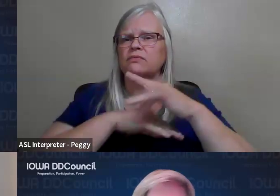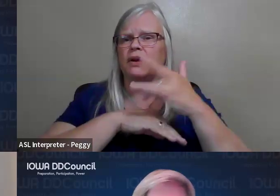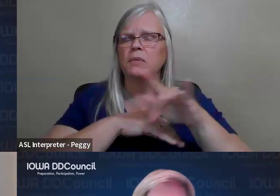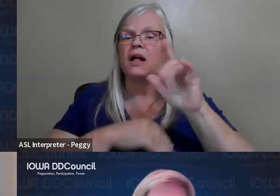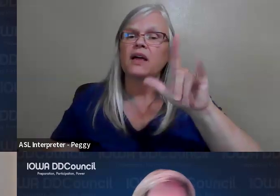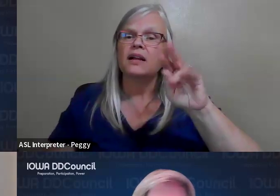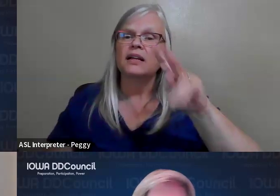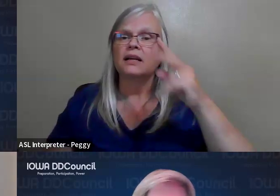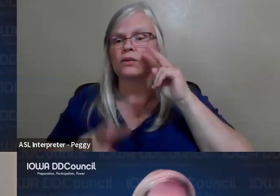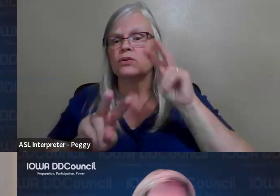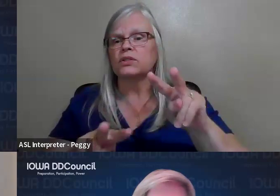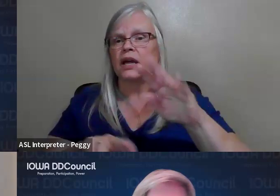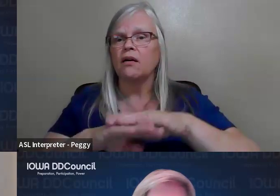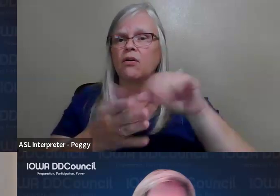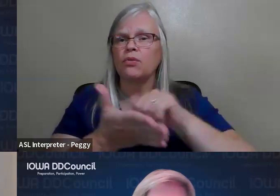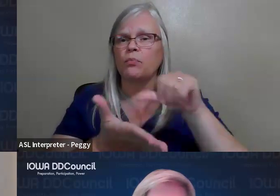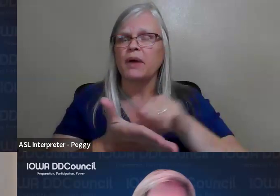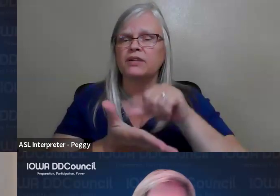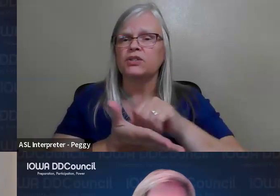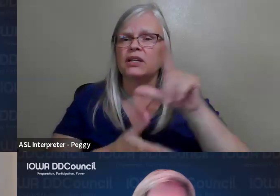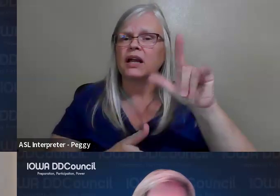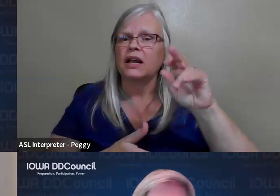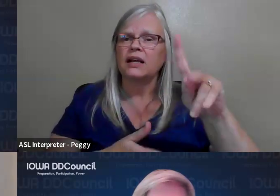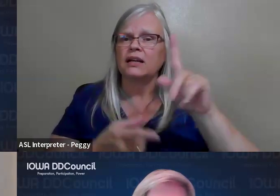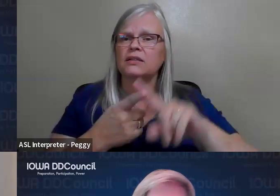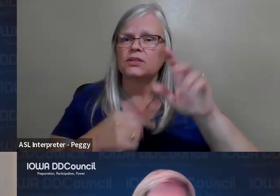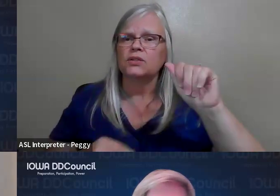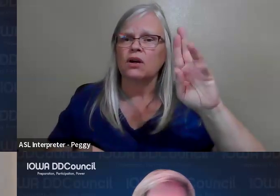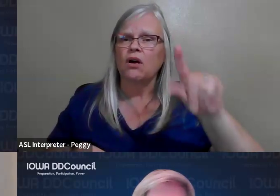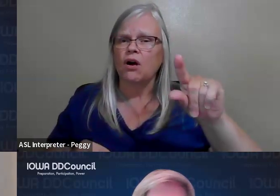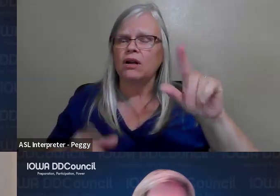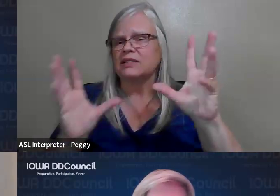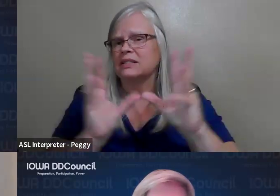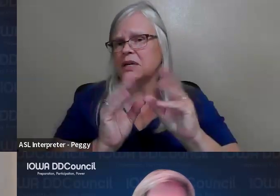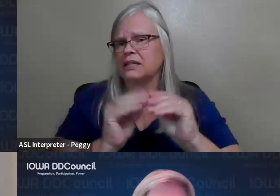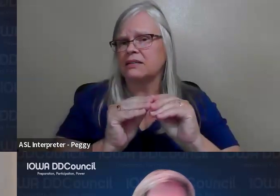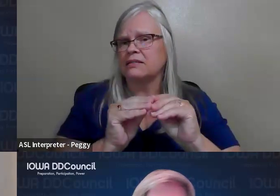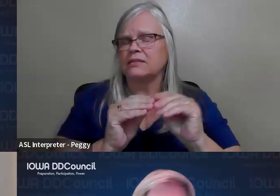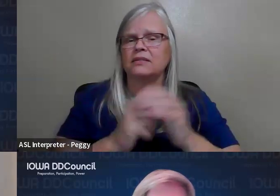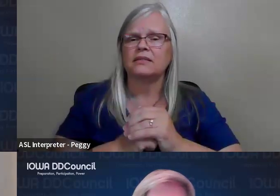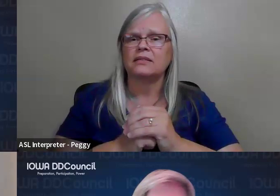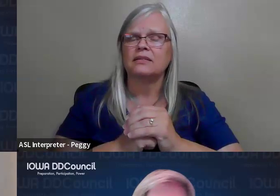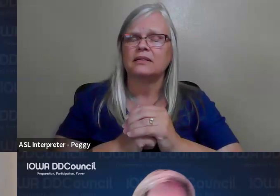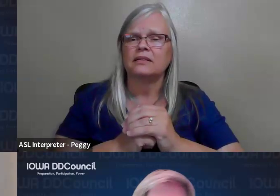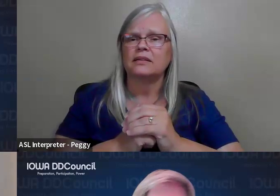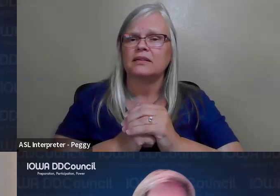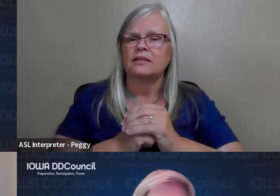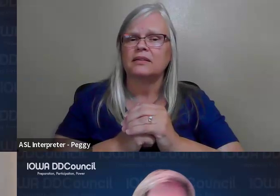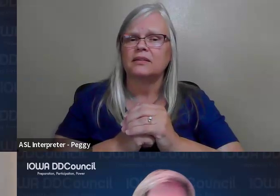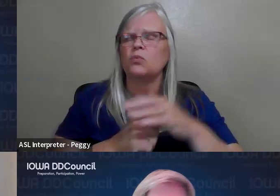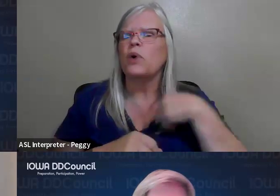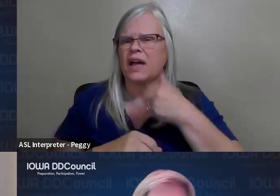link that you see on the page is the link to the August meeting. And there are several